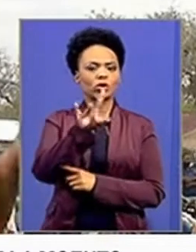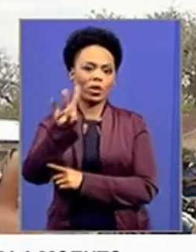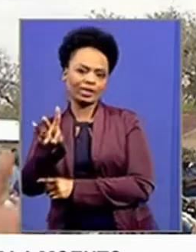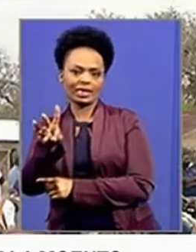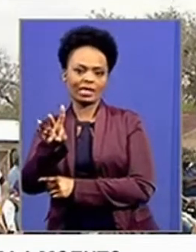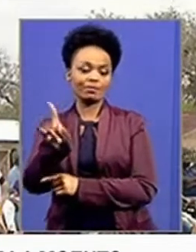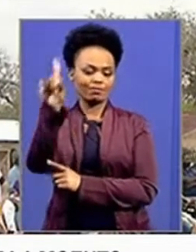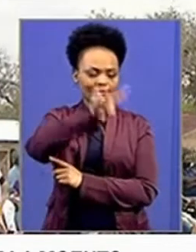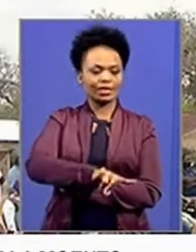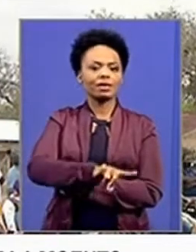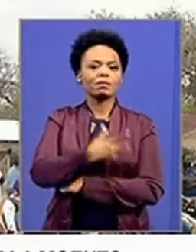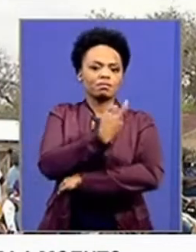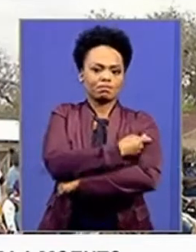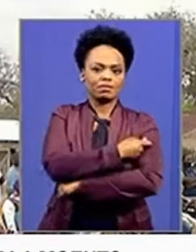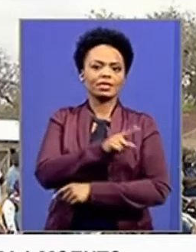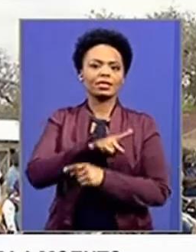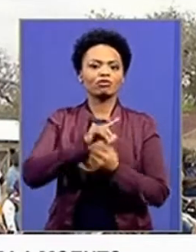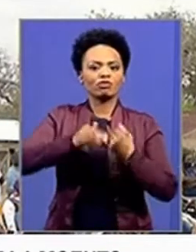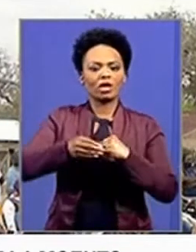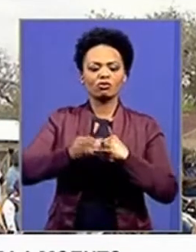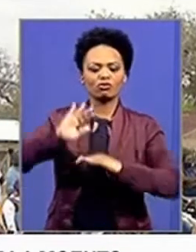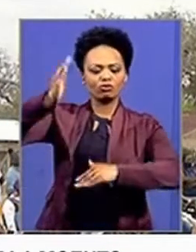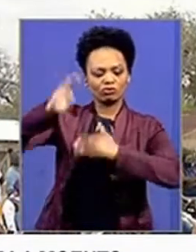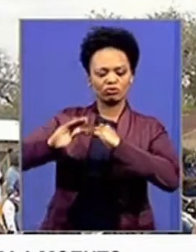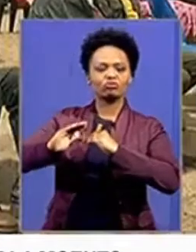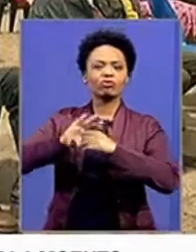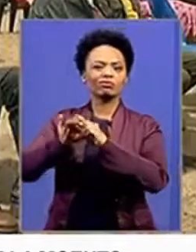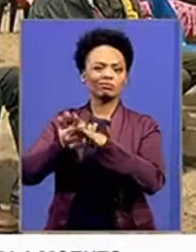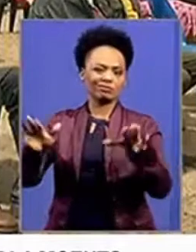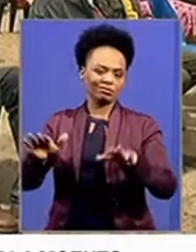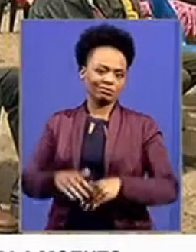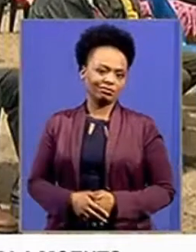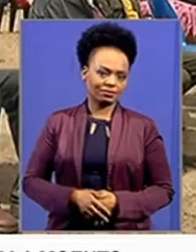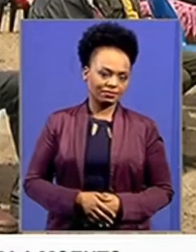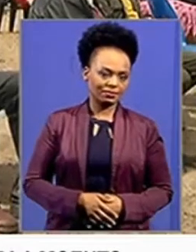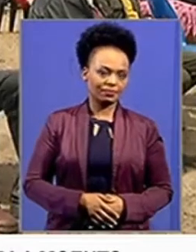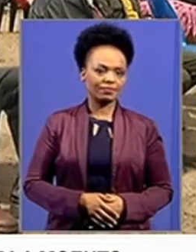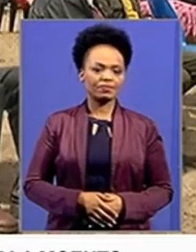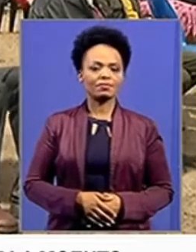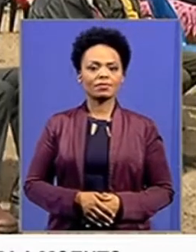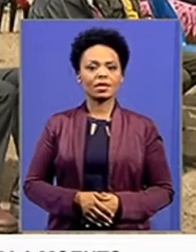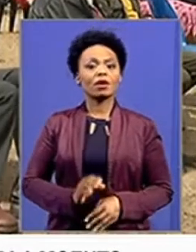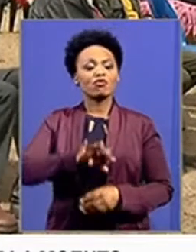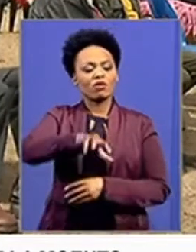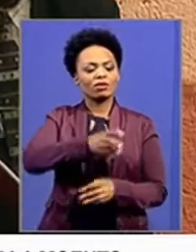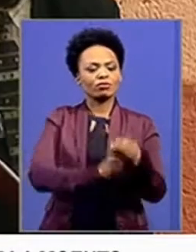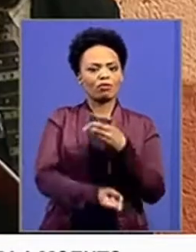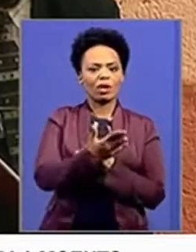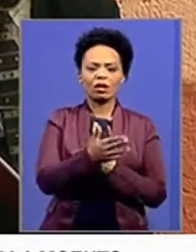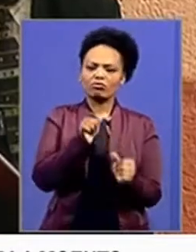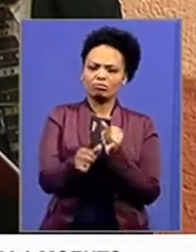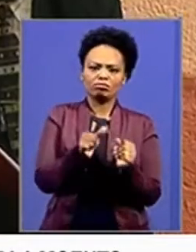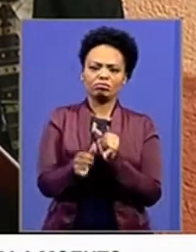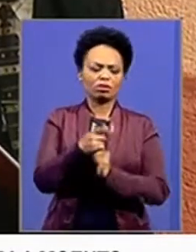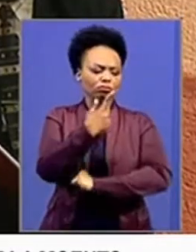that's going to improve the quality of lives in the community, in our families. Province ya Mpumalanga e šoma gabotse ge go etla tabeng ya